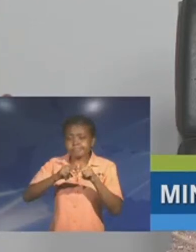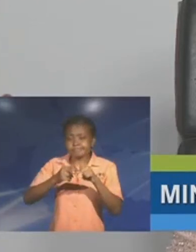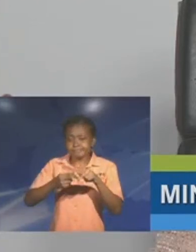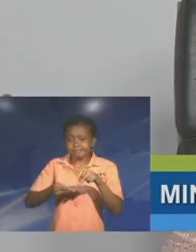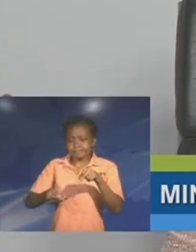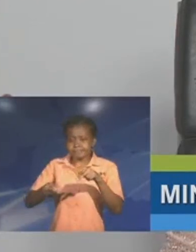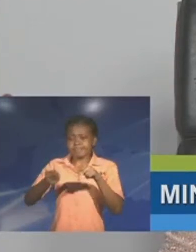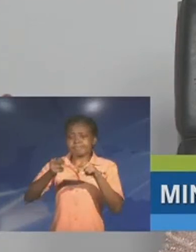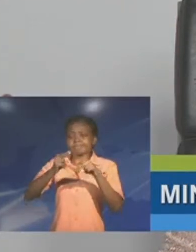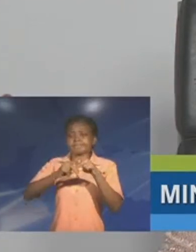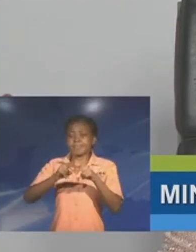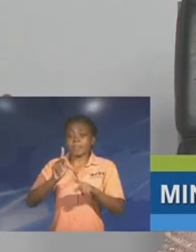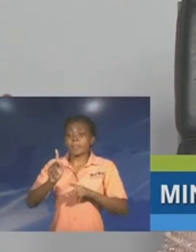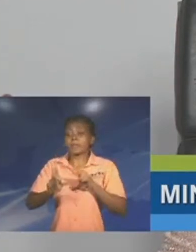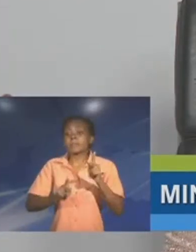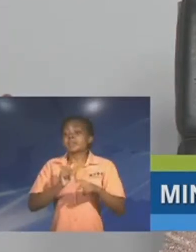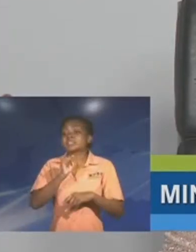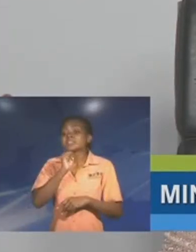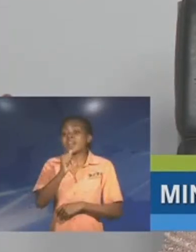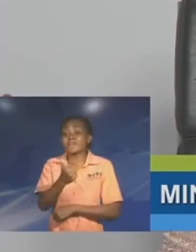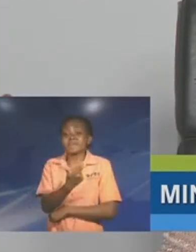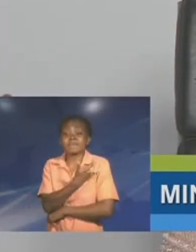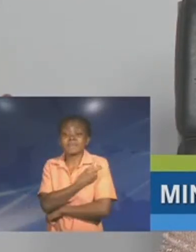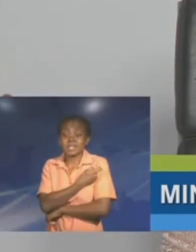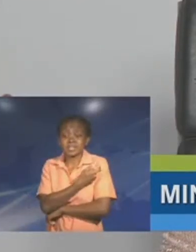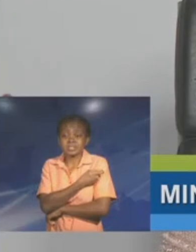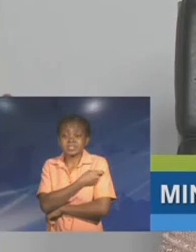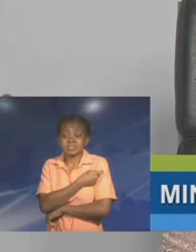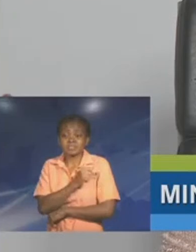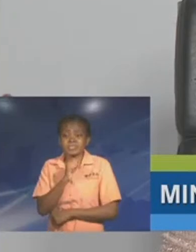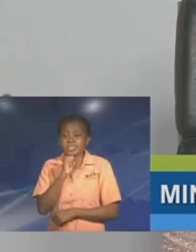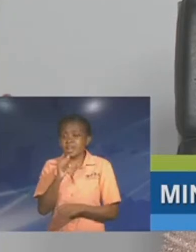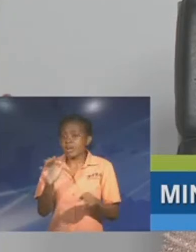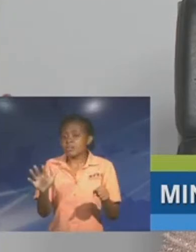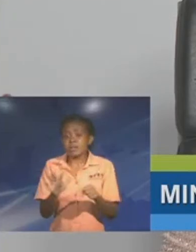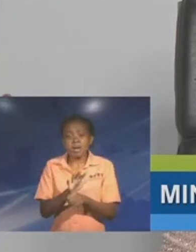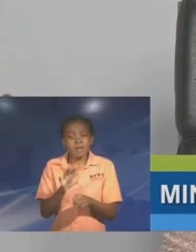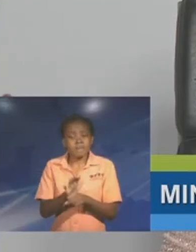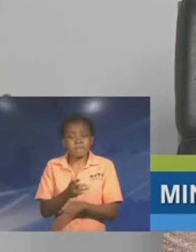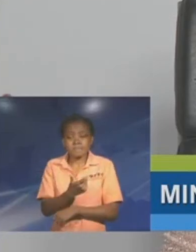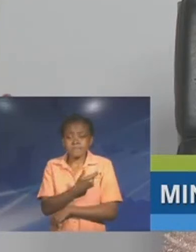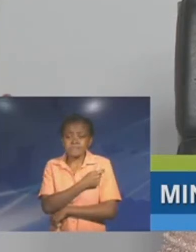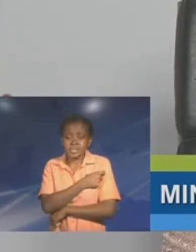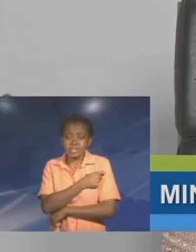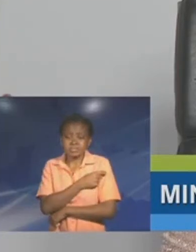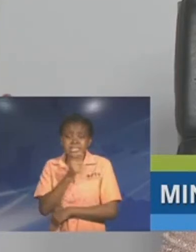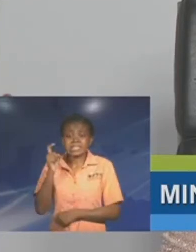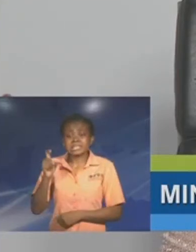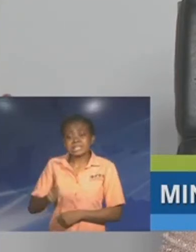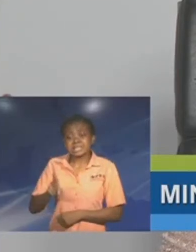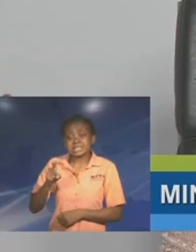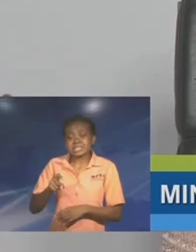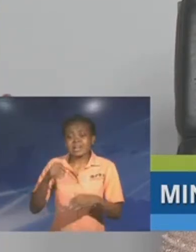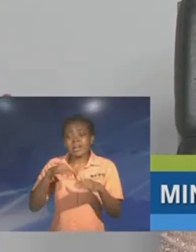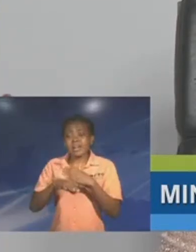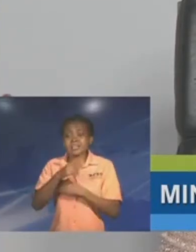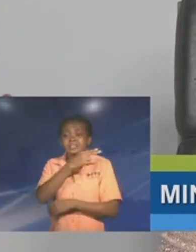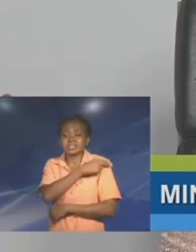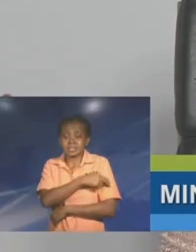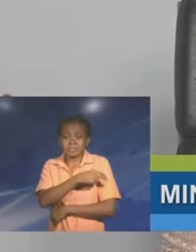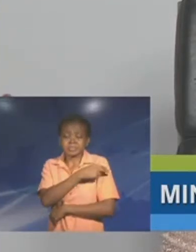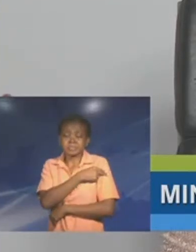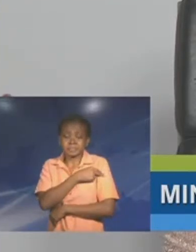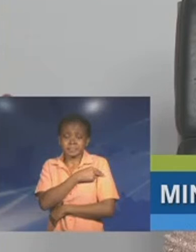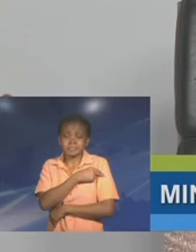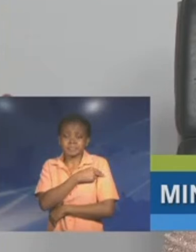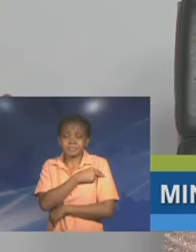of unvaccinated persons or not fully vaccinated persons requiring medical care. And that